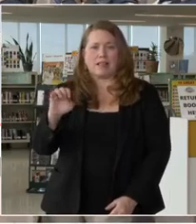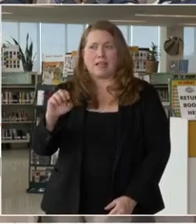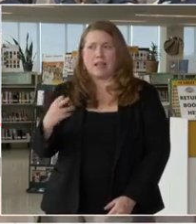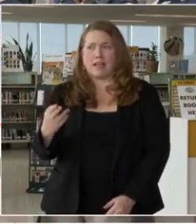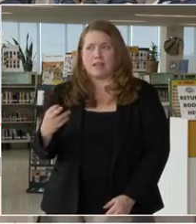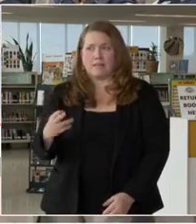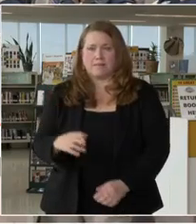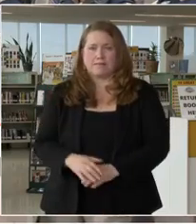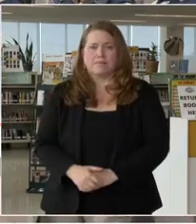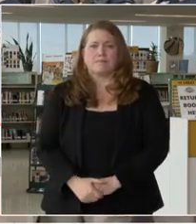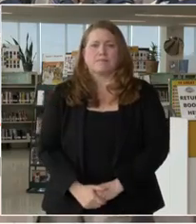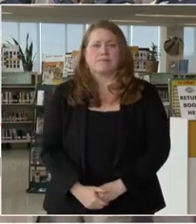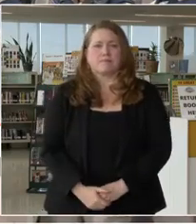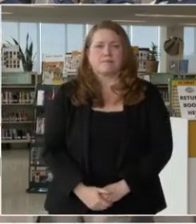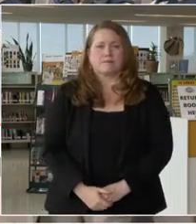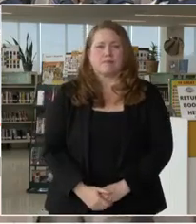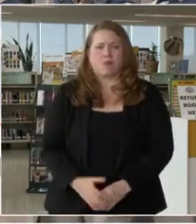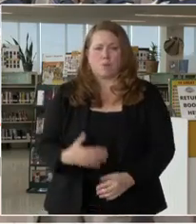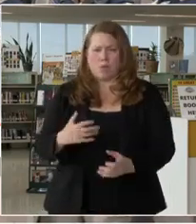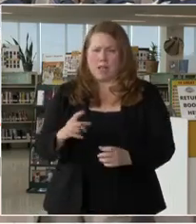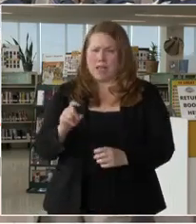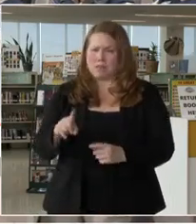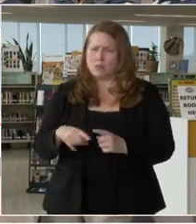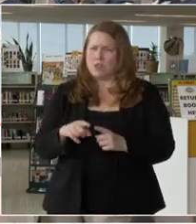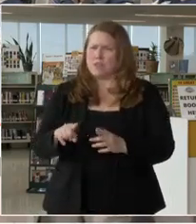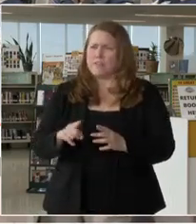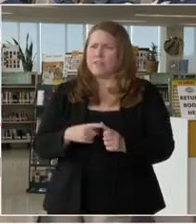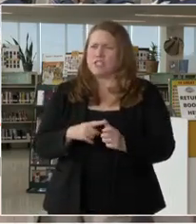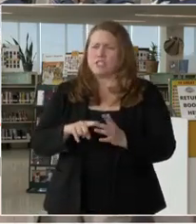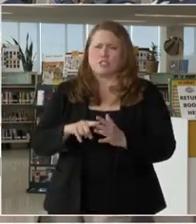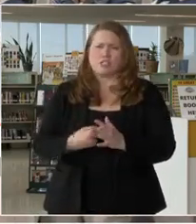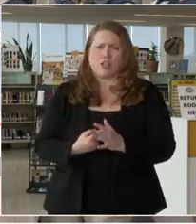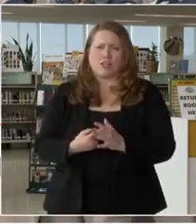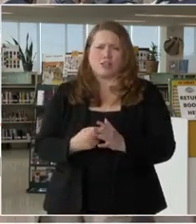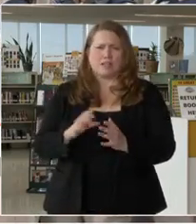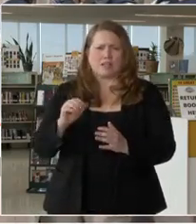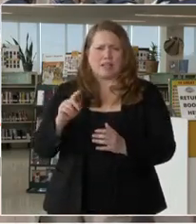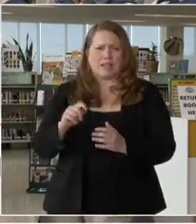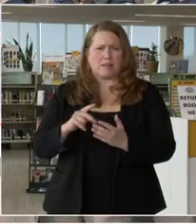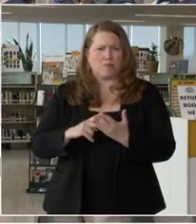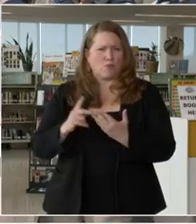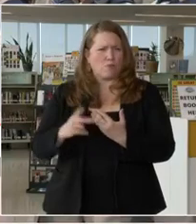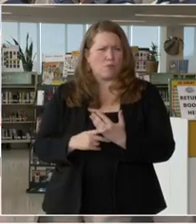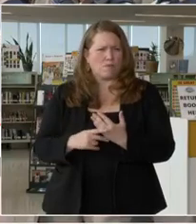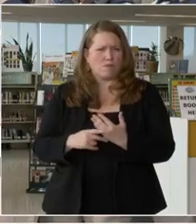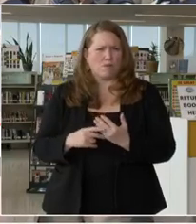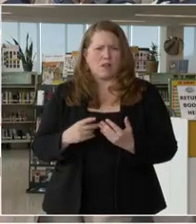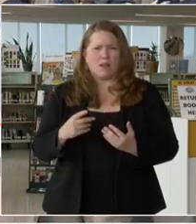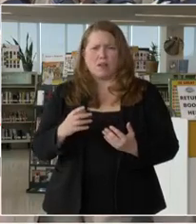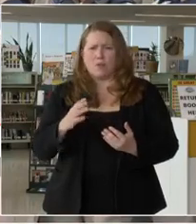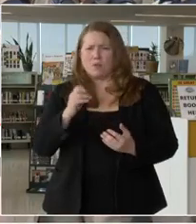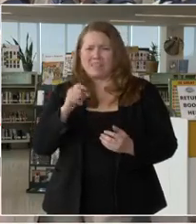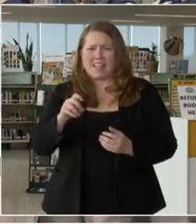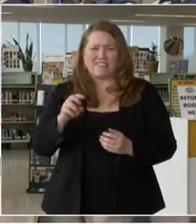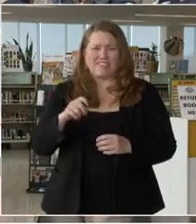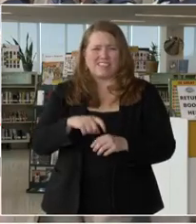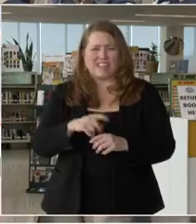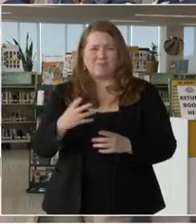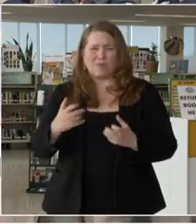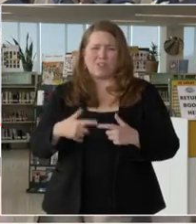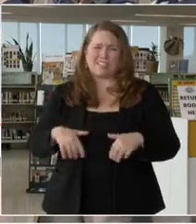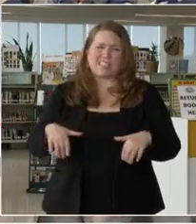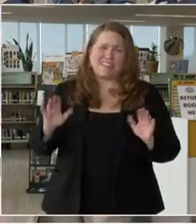ask, when you first started the cadet program, was there ever a time that you felt like you wanted to give up or that you couldn't do